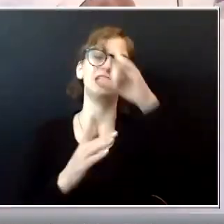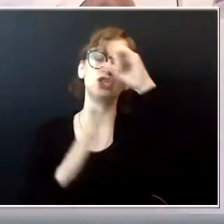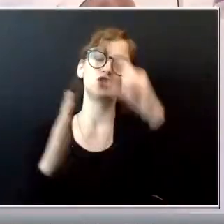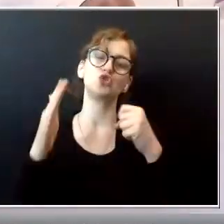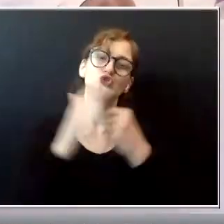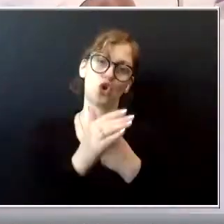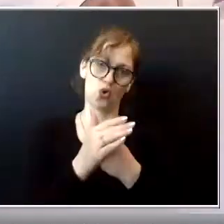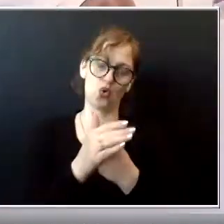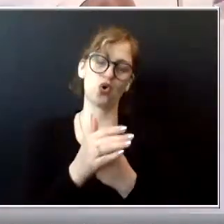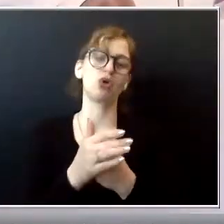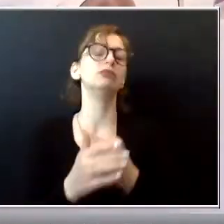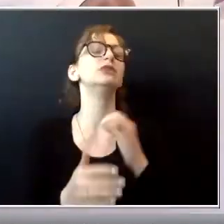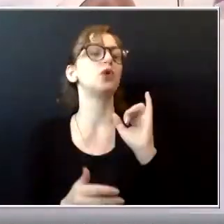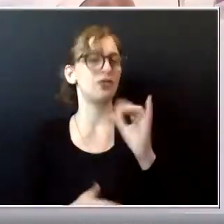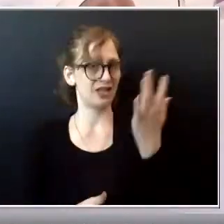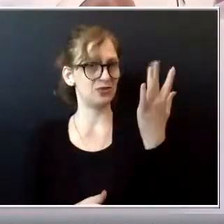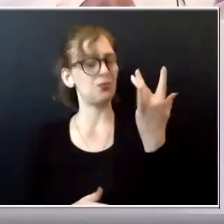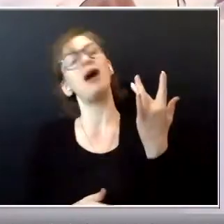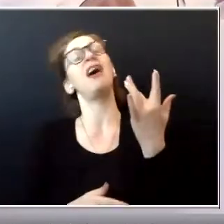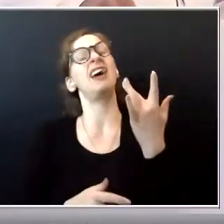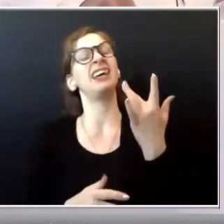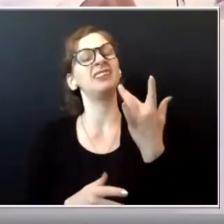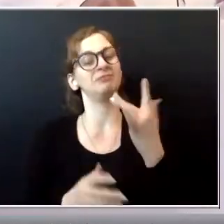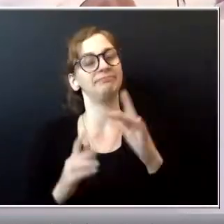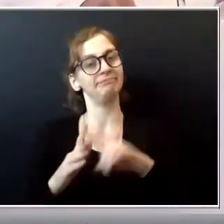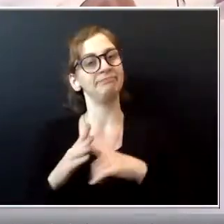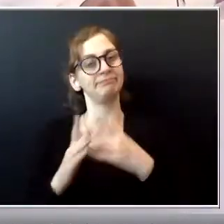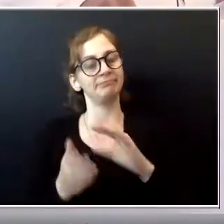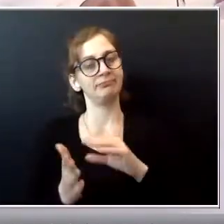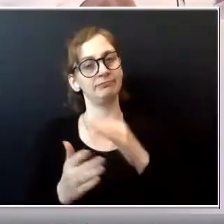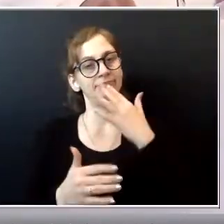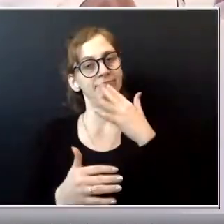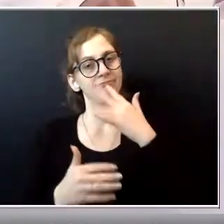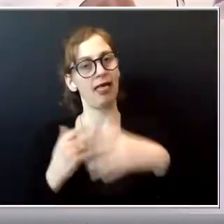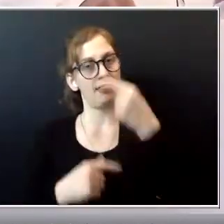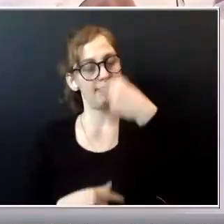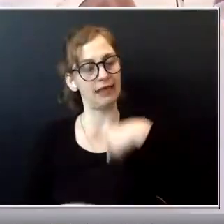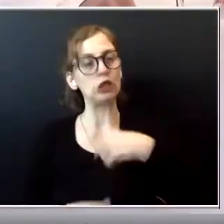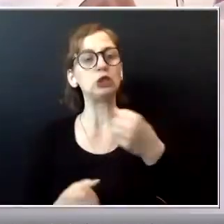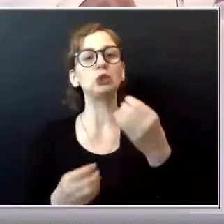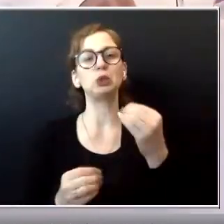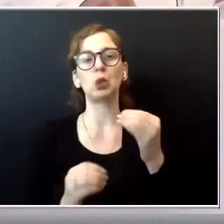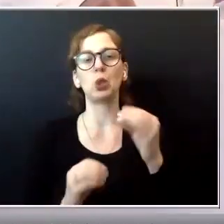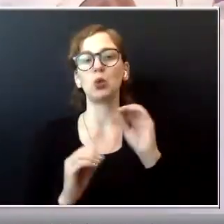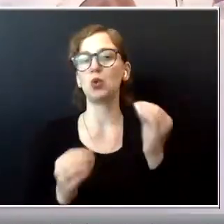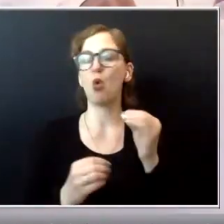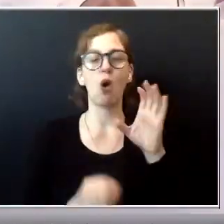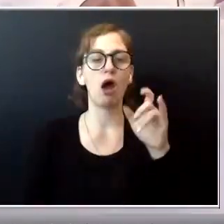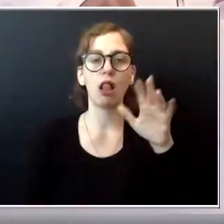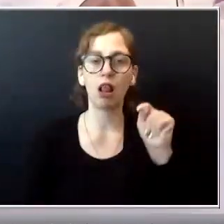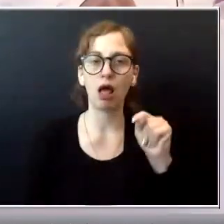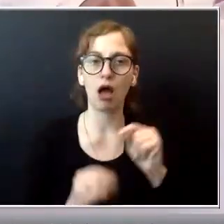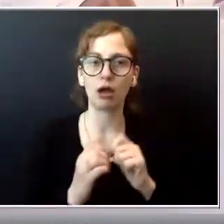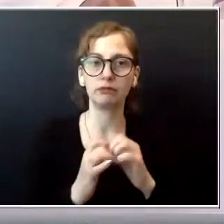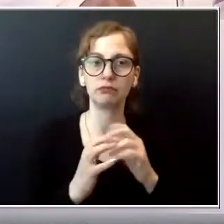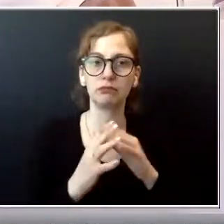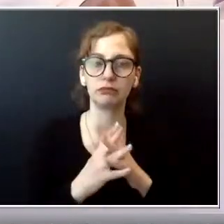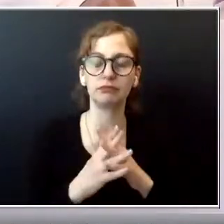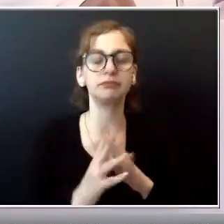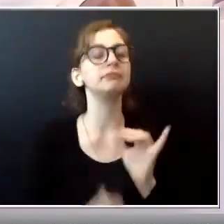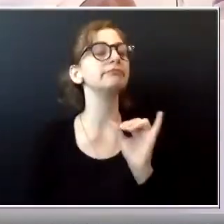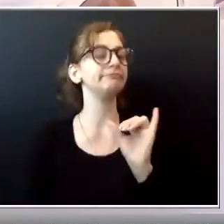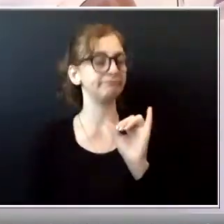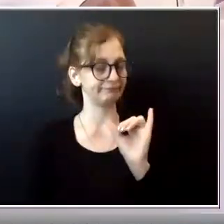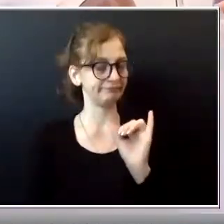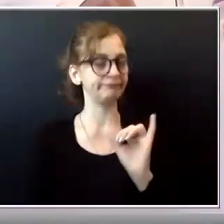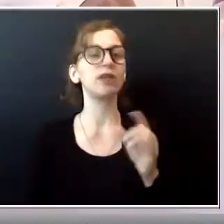those clots, Yep. which is why he would have had to take blood thinners. And there was a risk that you see that Charles saw